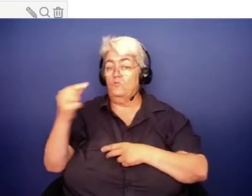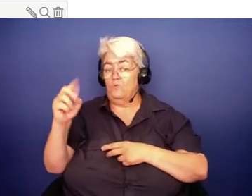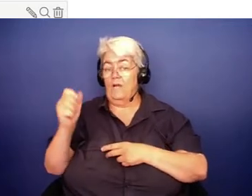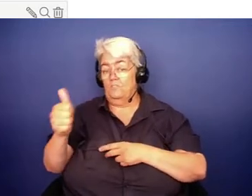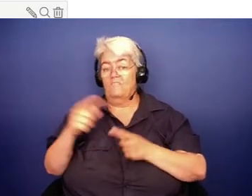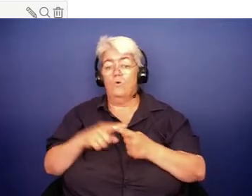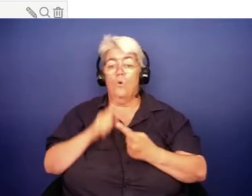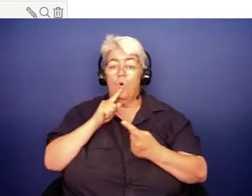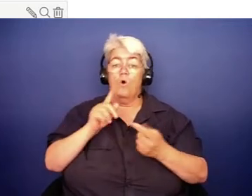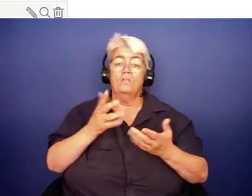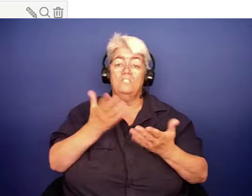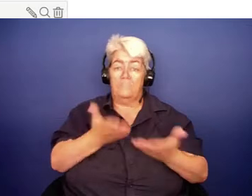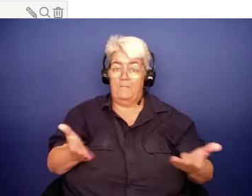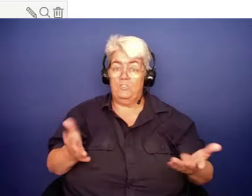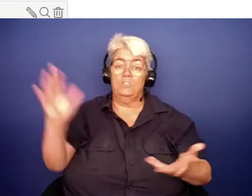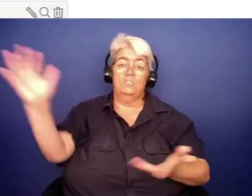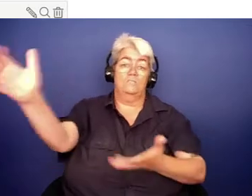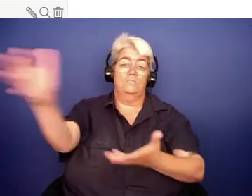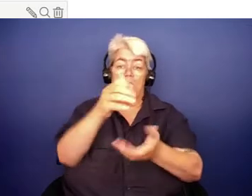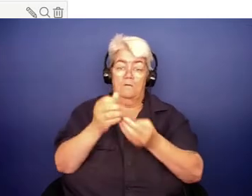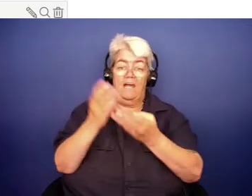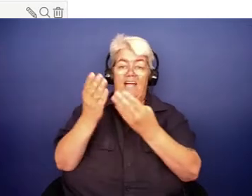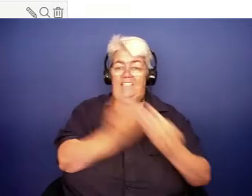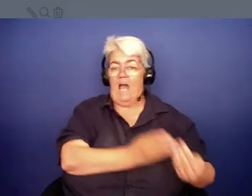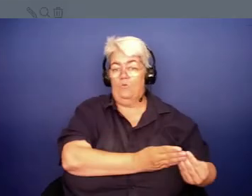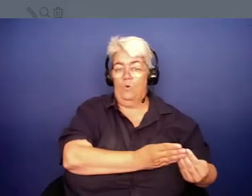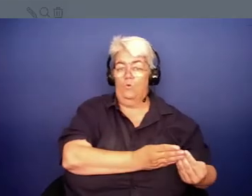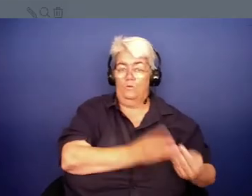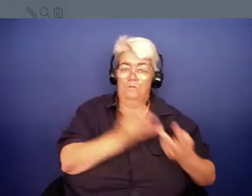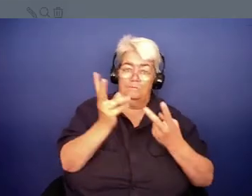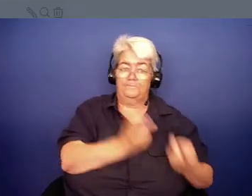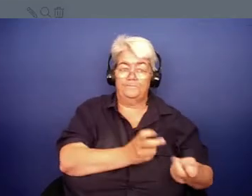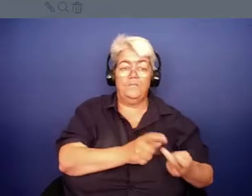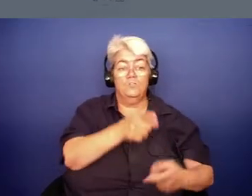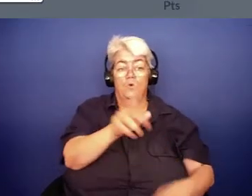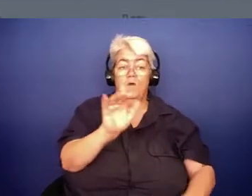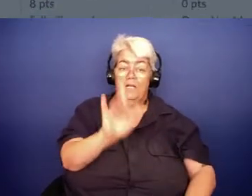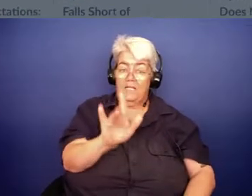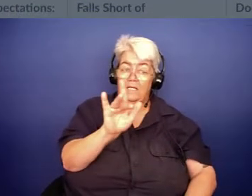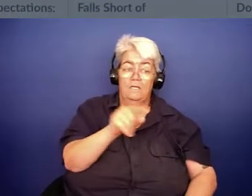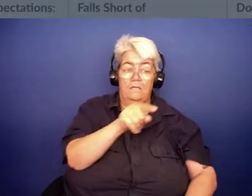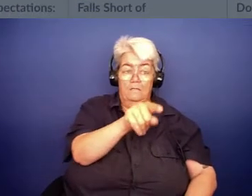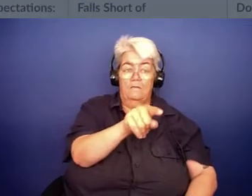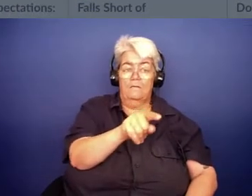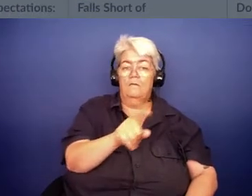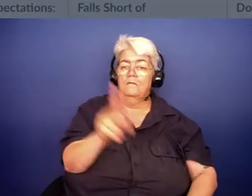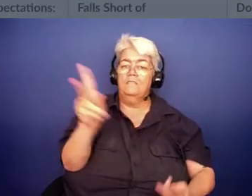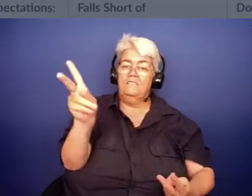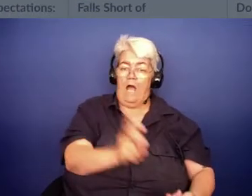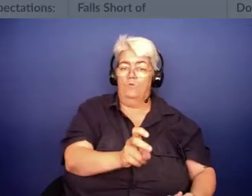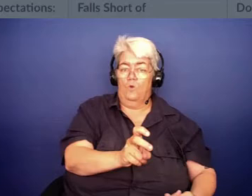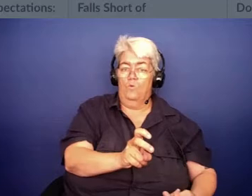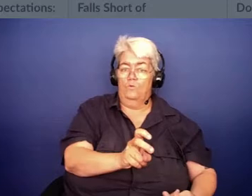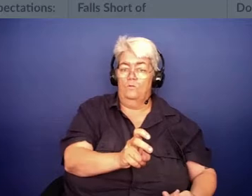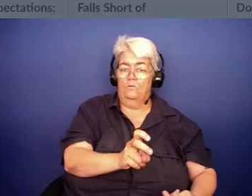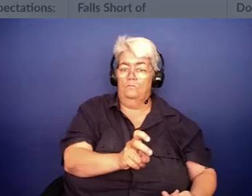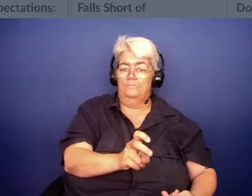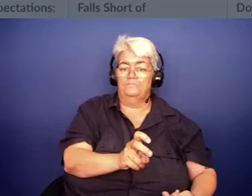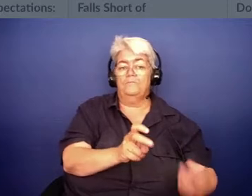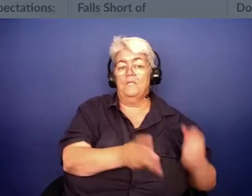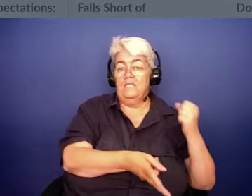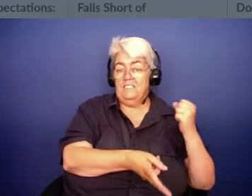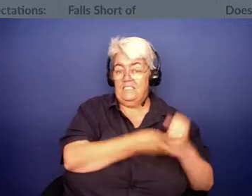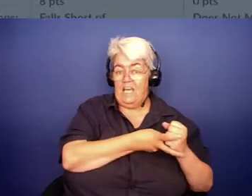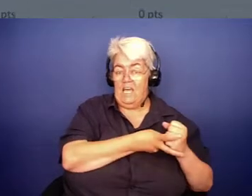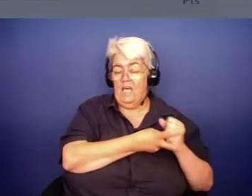download the submissions for grading. So this is the tip. You click on this and you're able to do a download. You can save that file